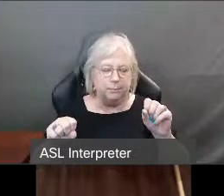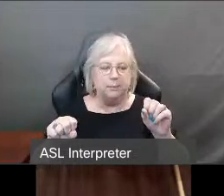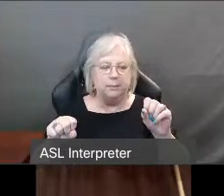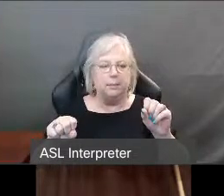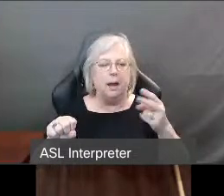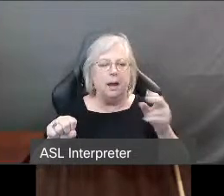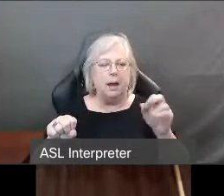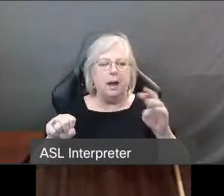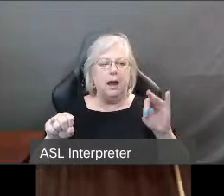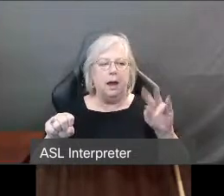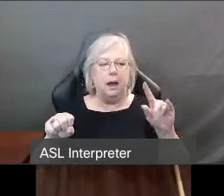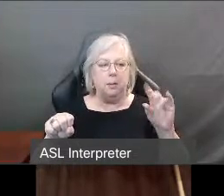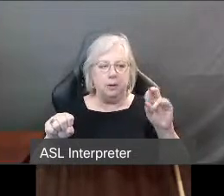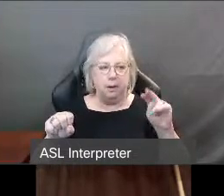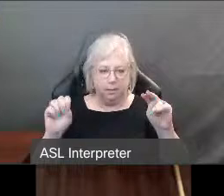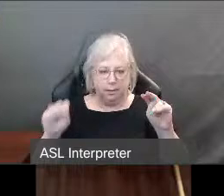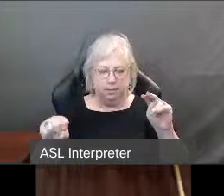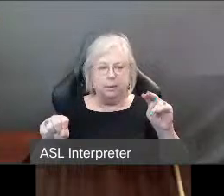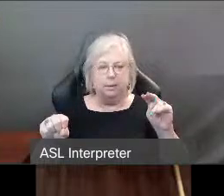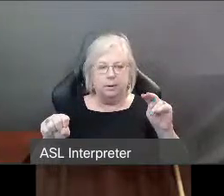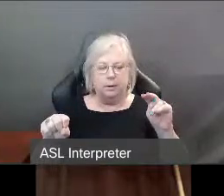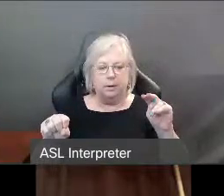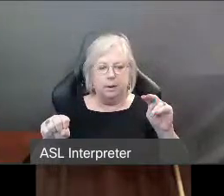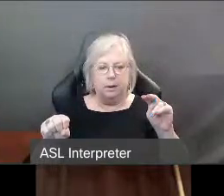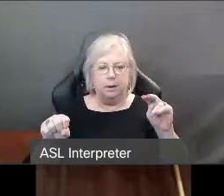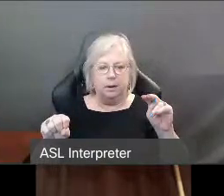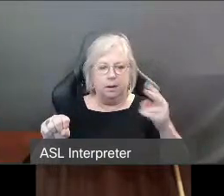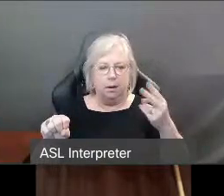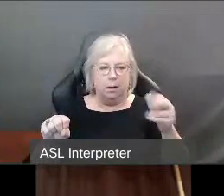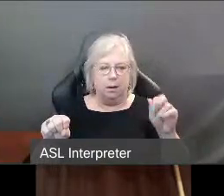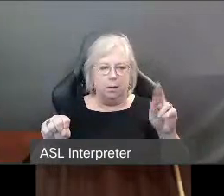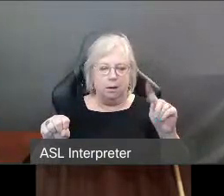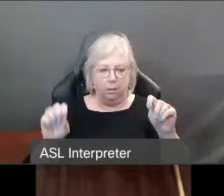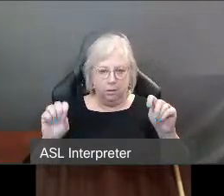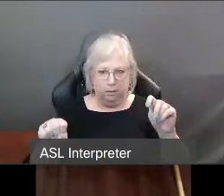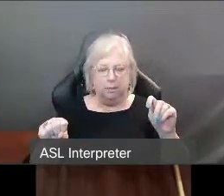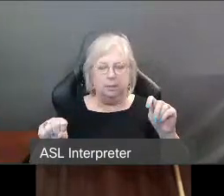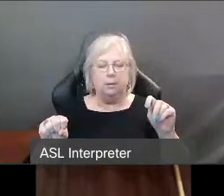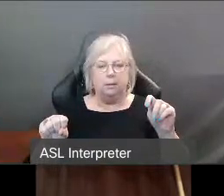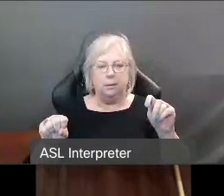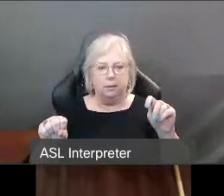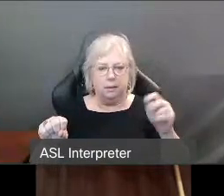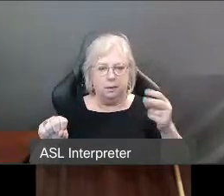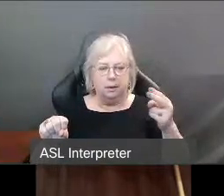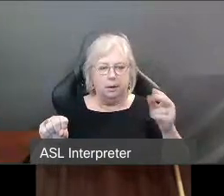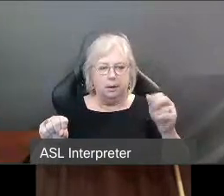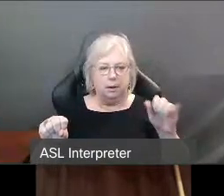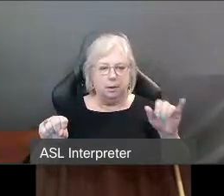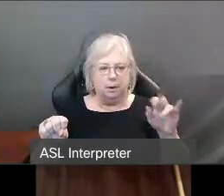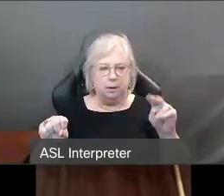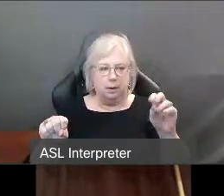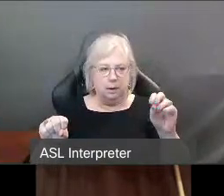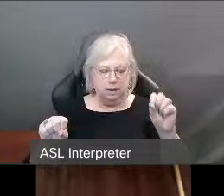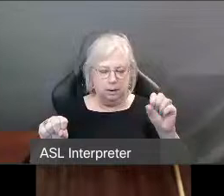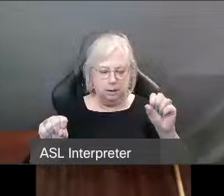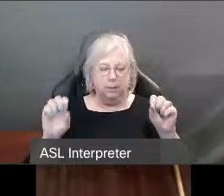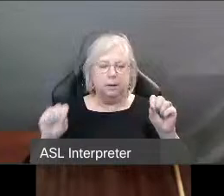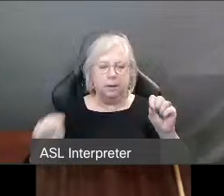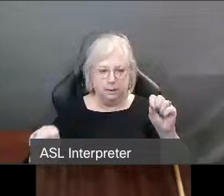Chairman Hamilton, Yes. Hart, Yes. Haynes,